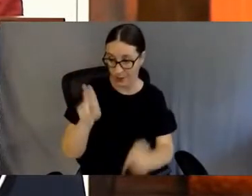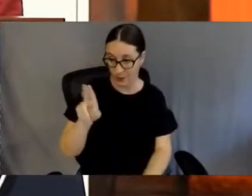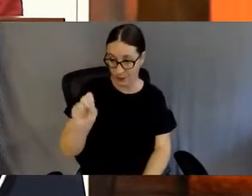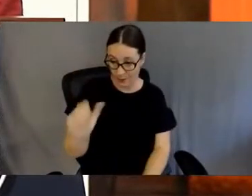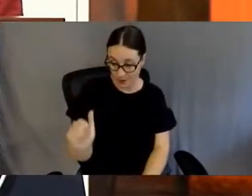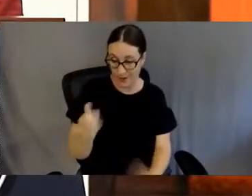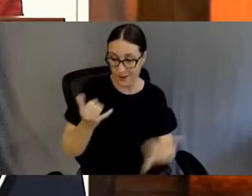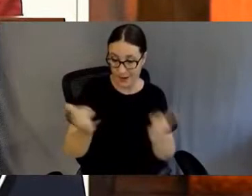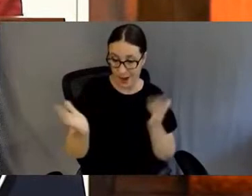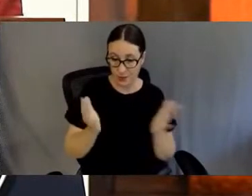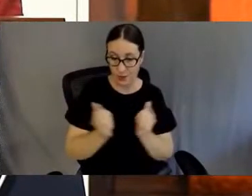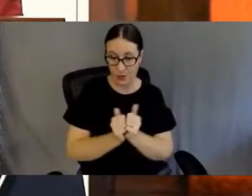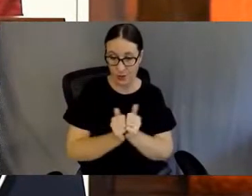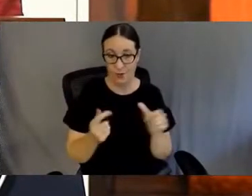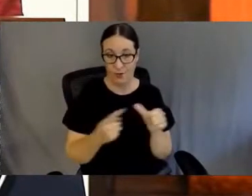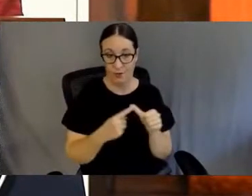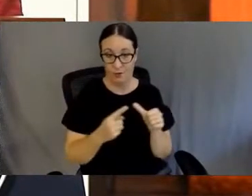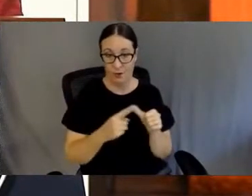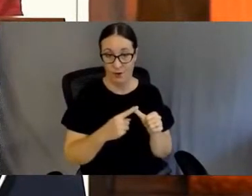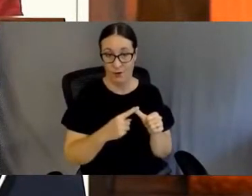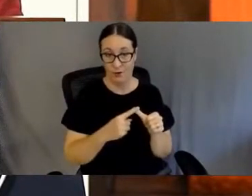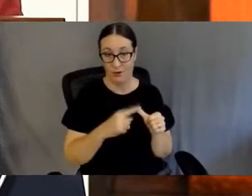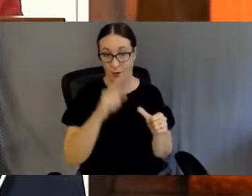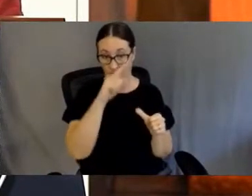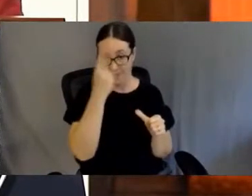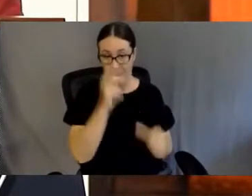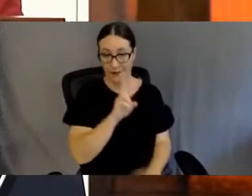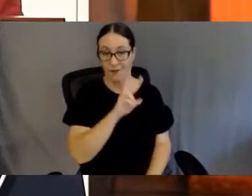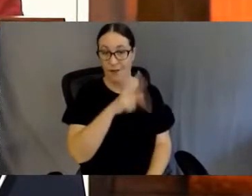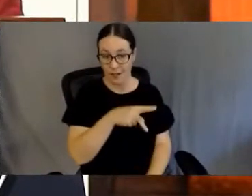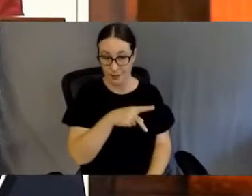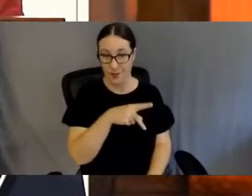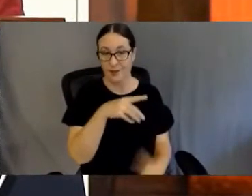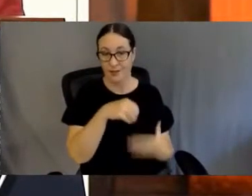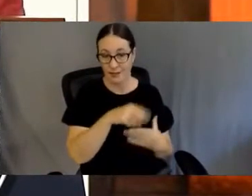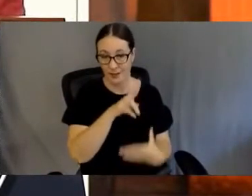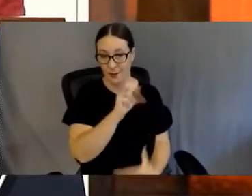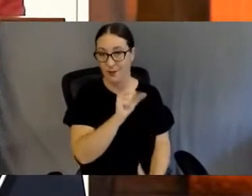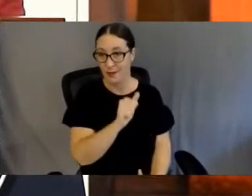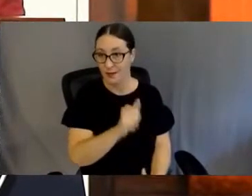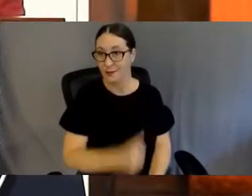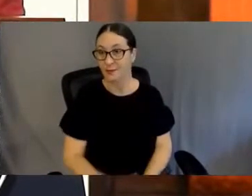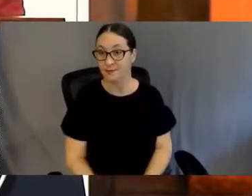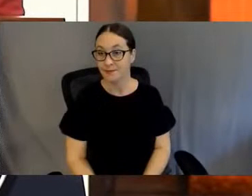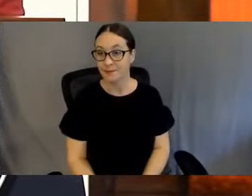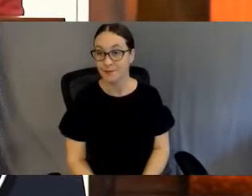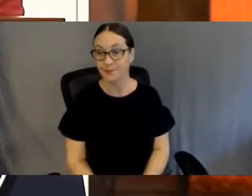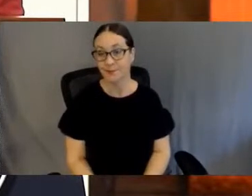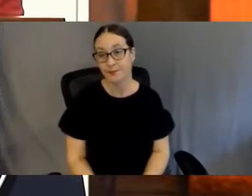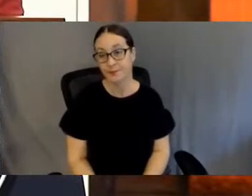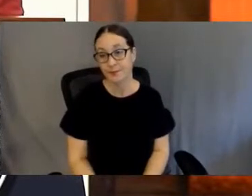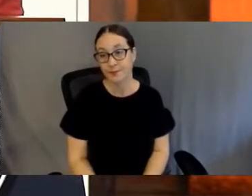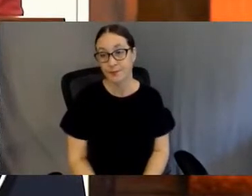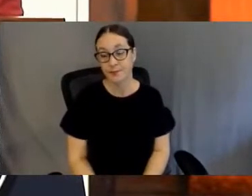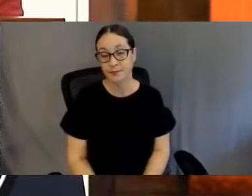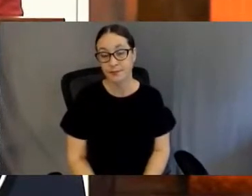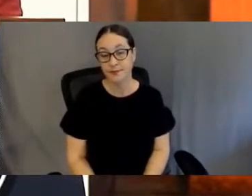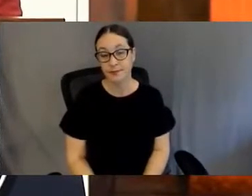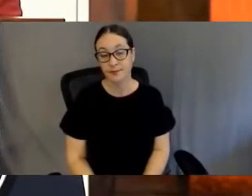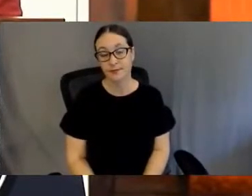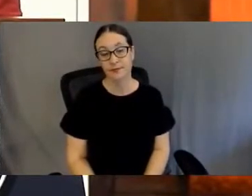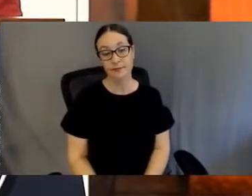now serving with the first Black vice president of the United States. And to me, this